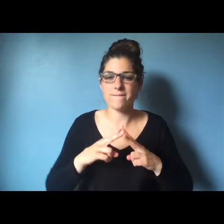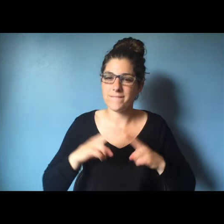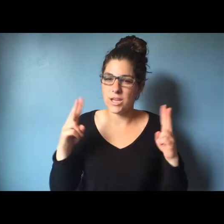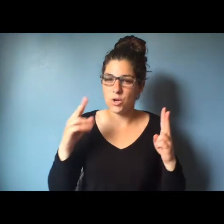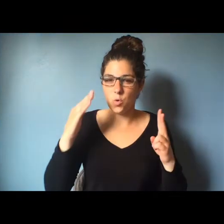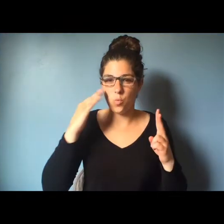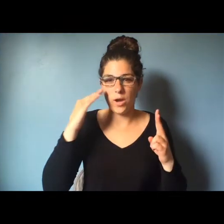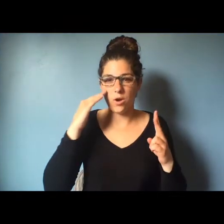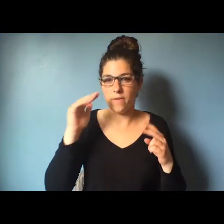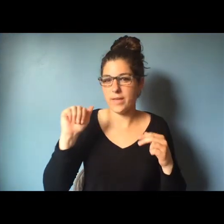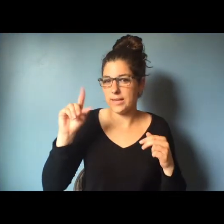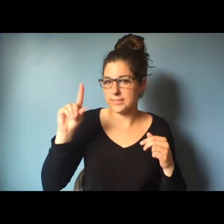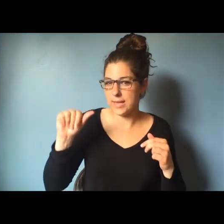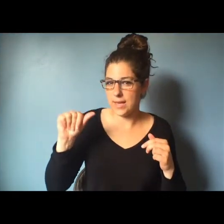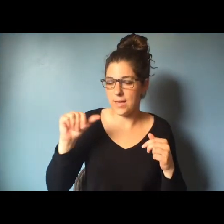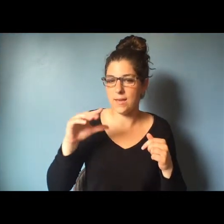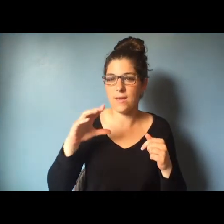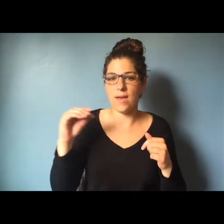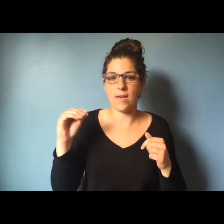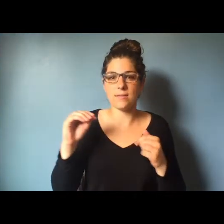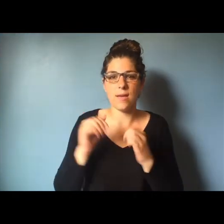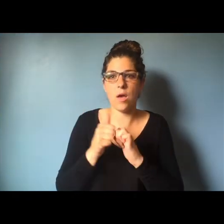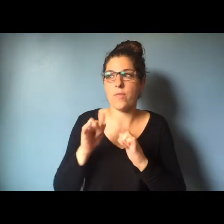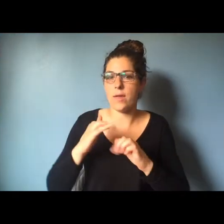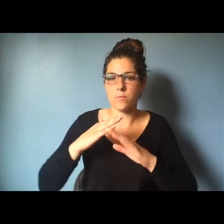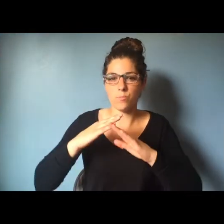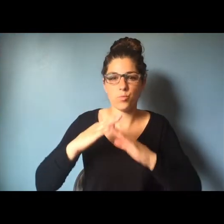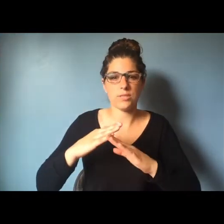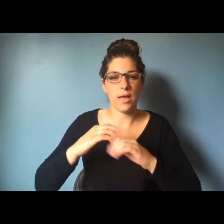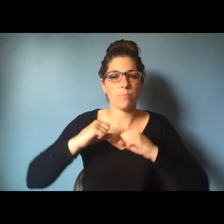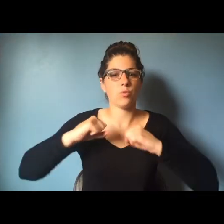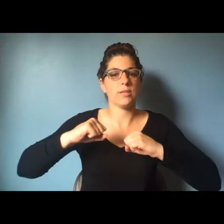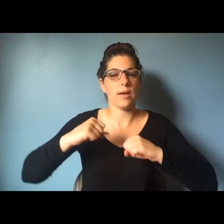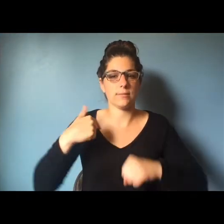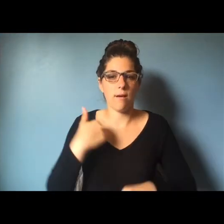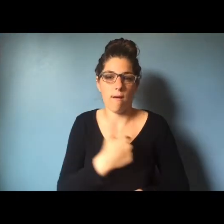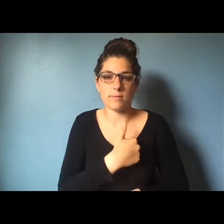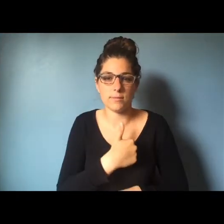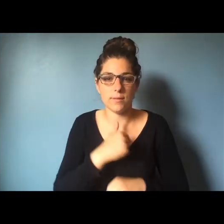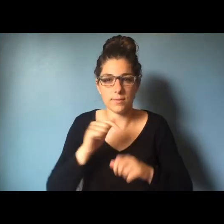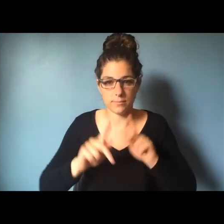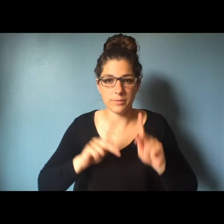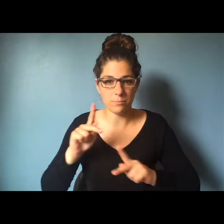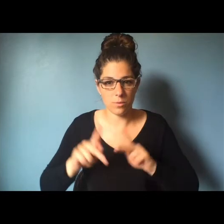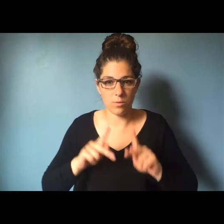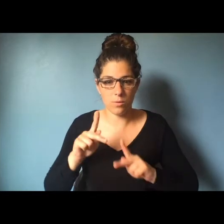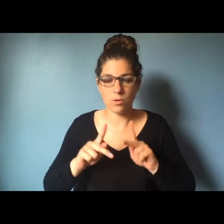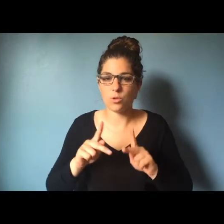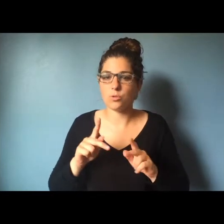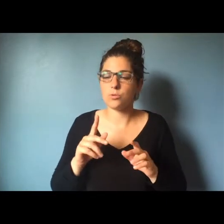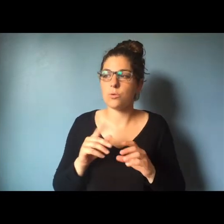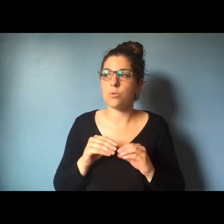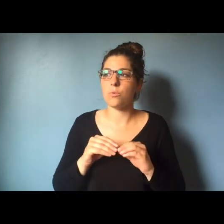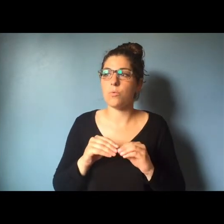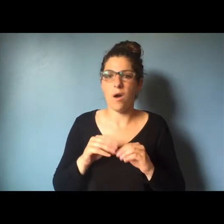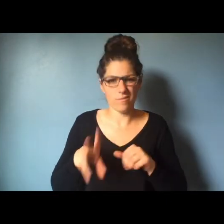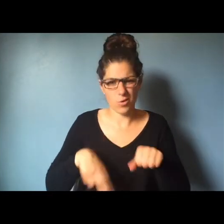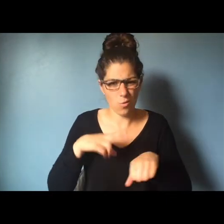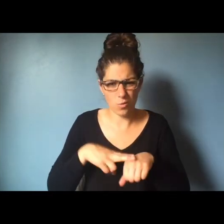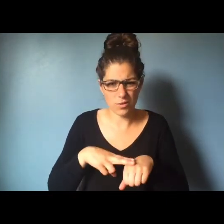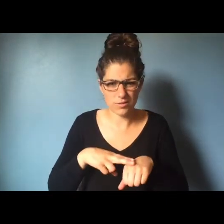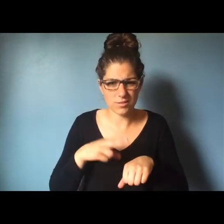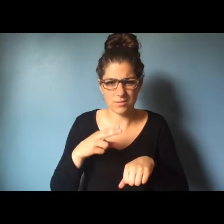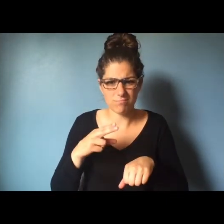aware of the ADA and how it protects us as individuals. So, of